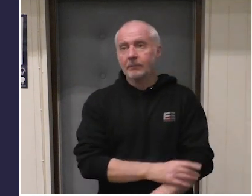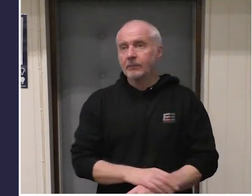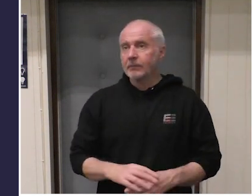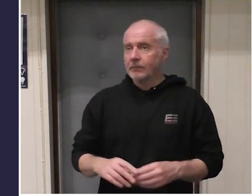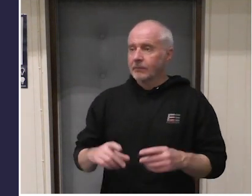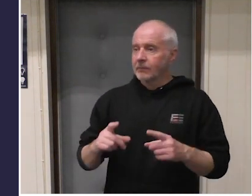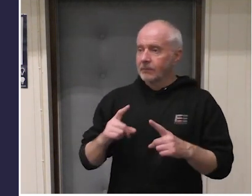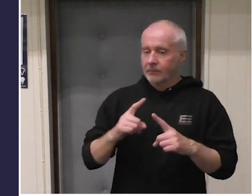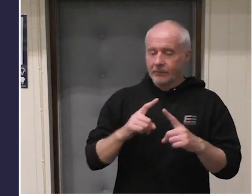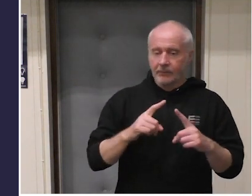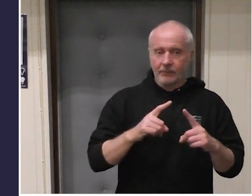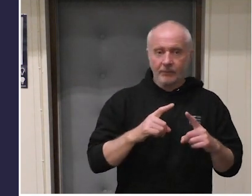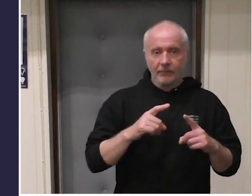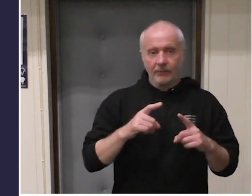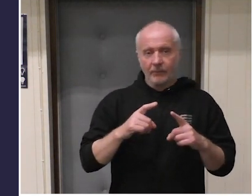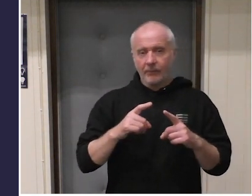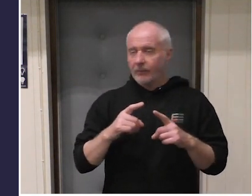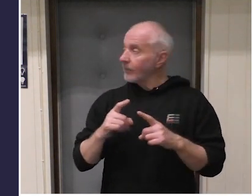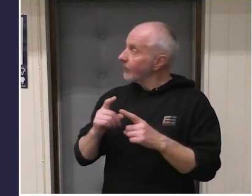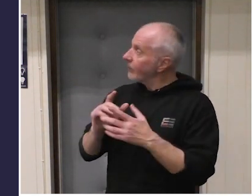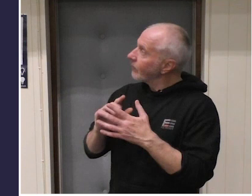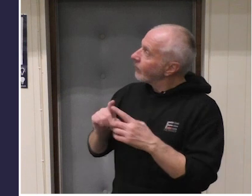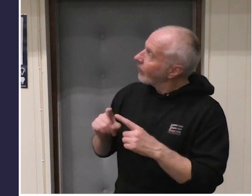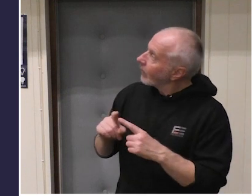in the Outer Hebrides.